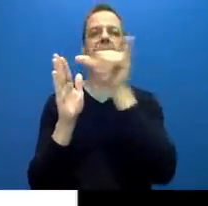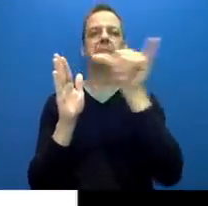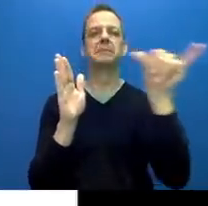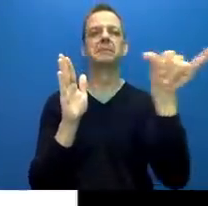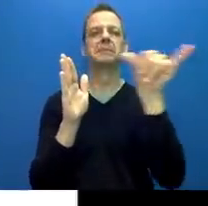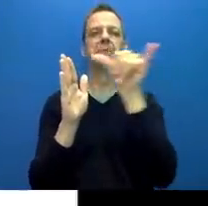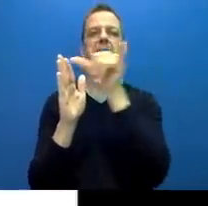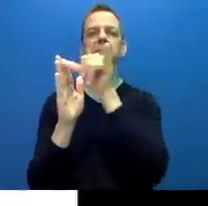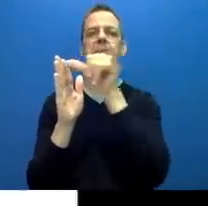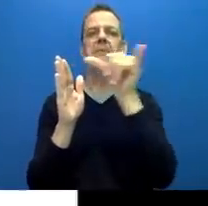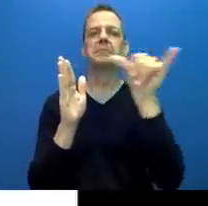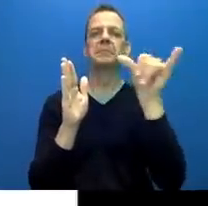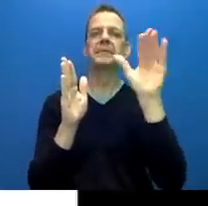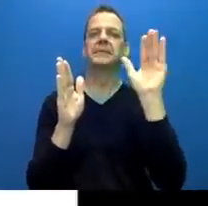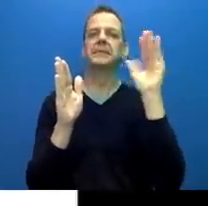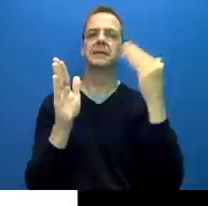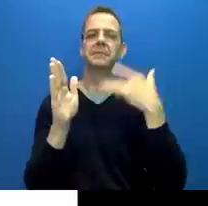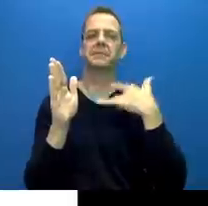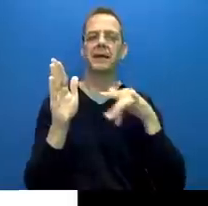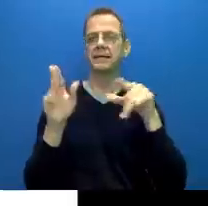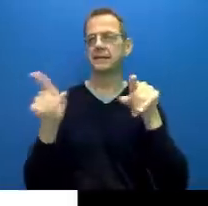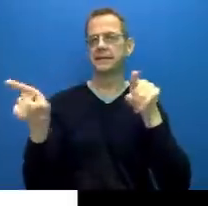Also,